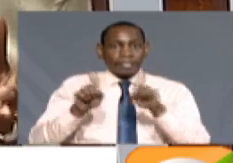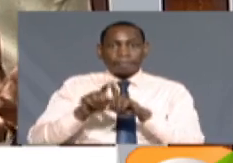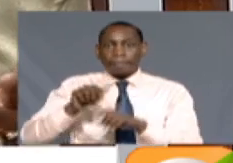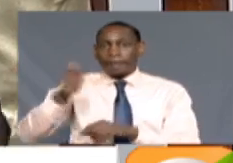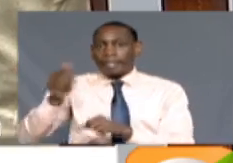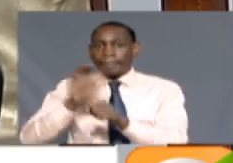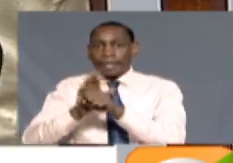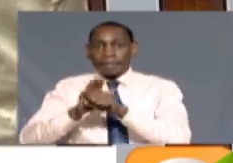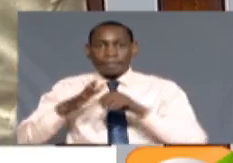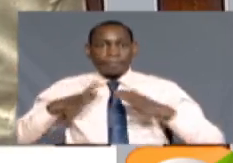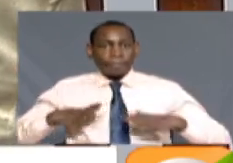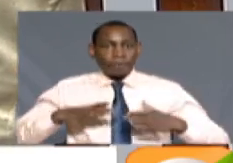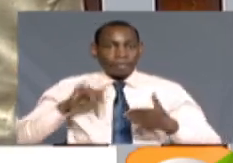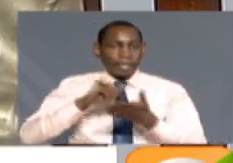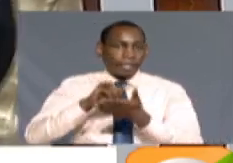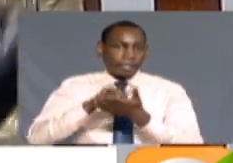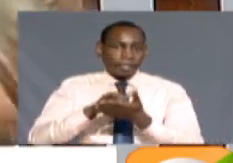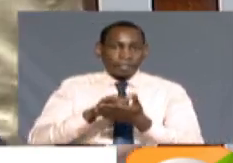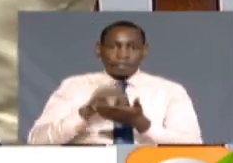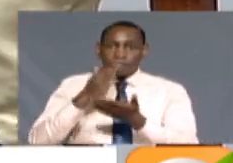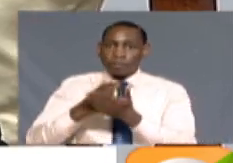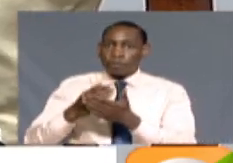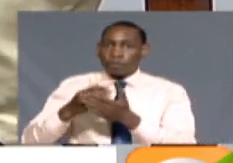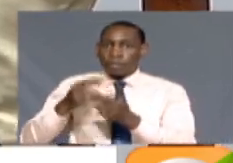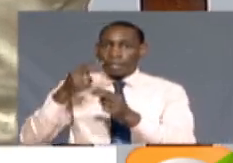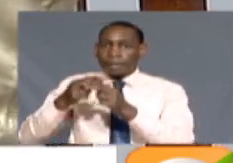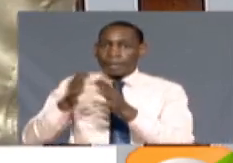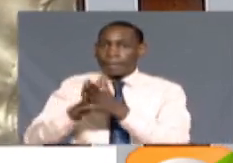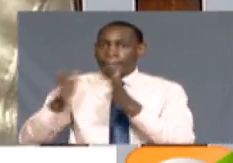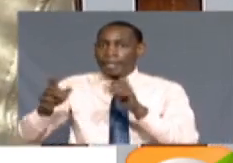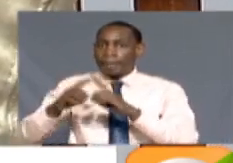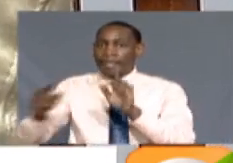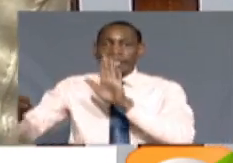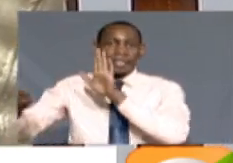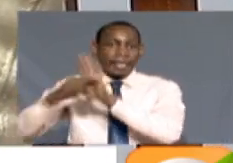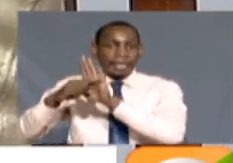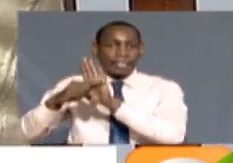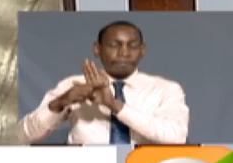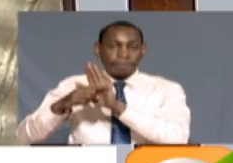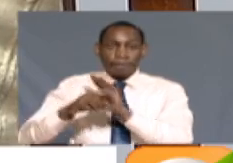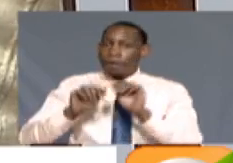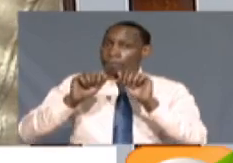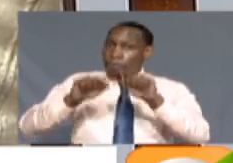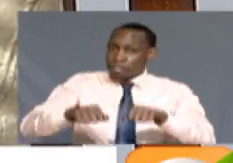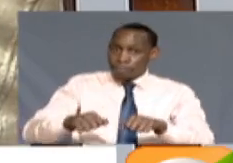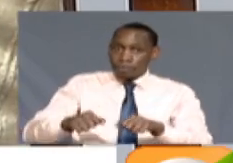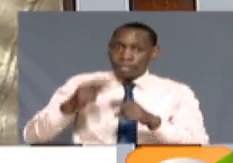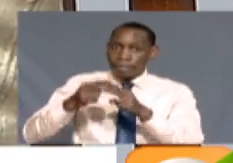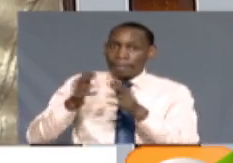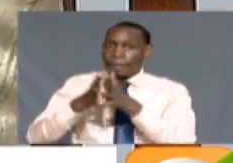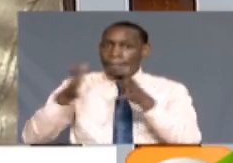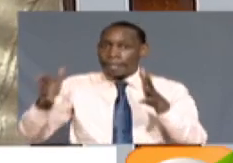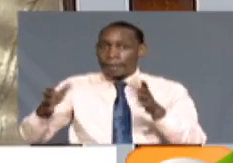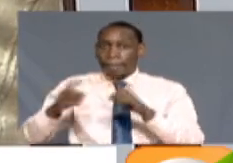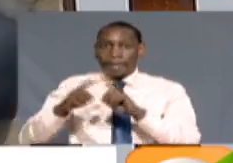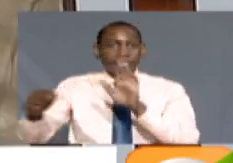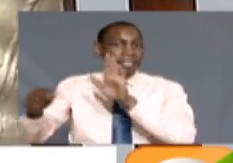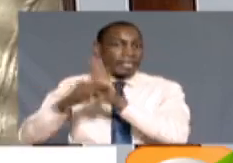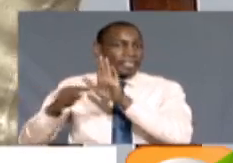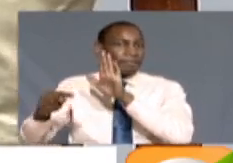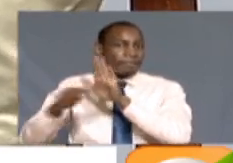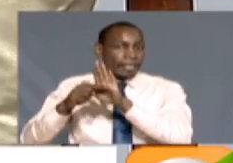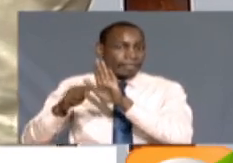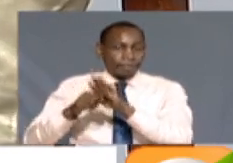many people, others who are popular negatively. You can be popular And you are popular negatively. Yeah. Say,